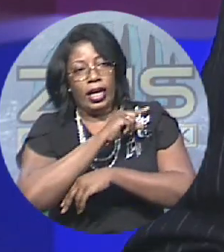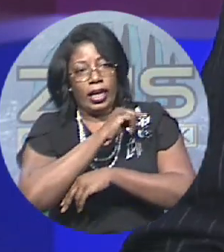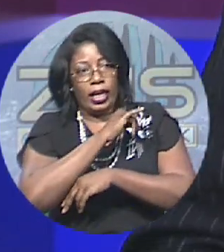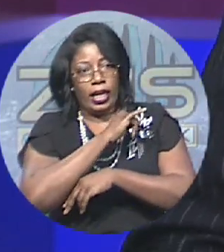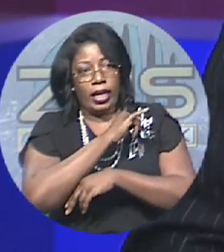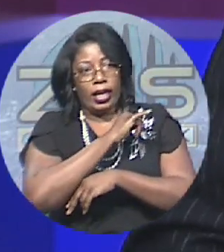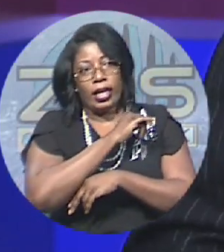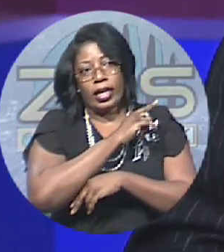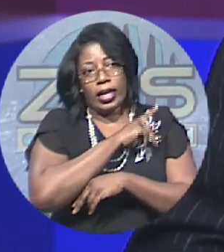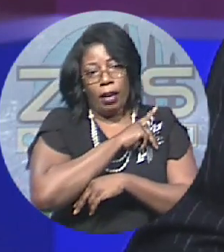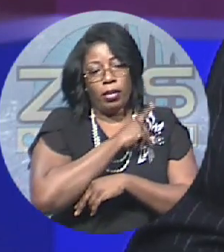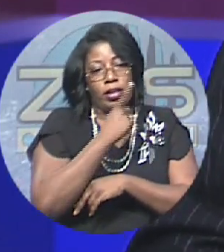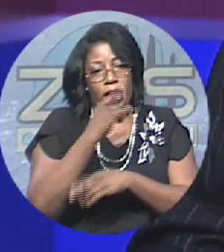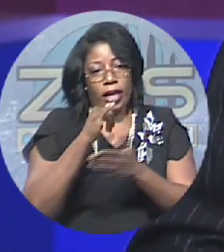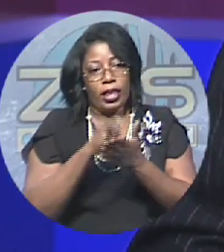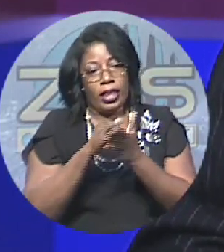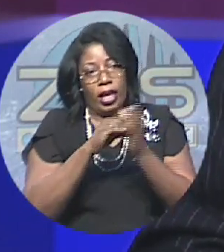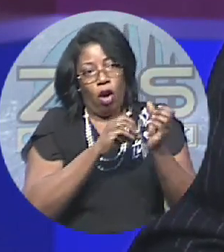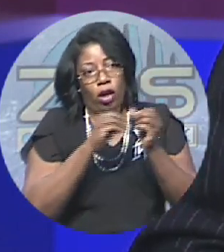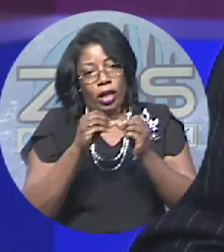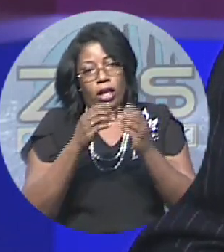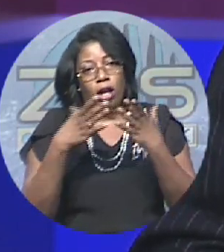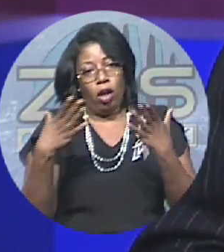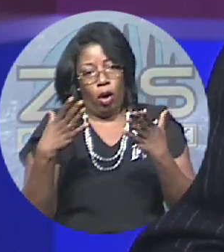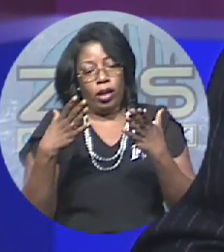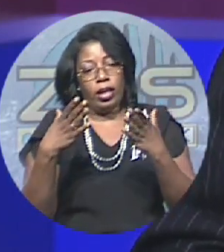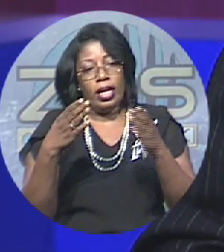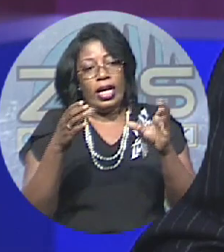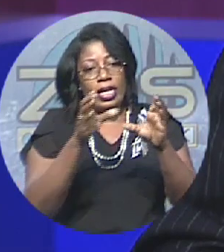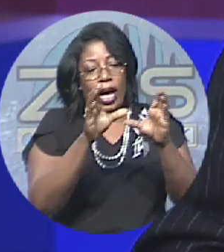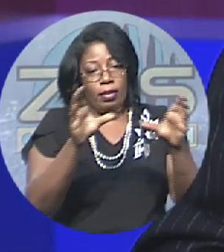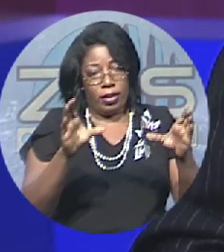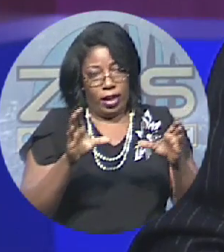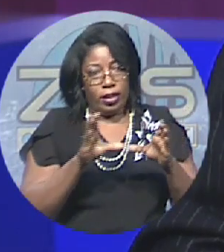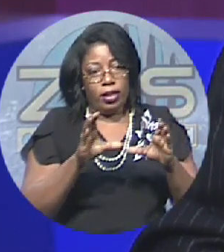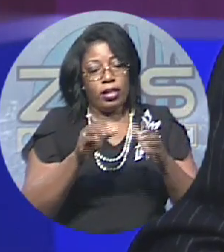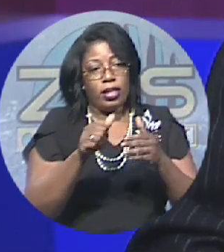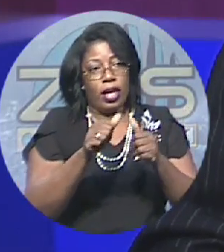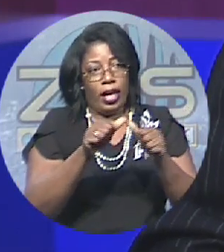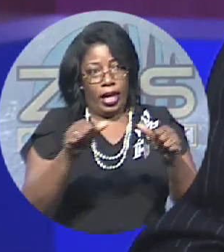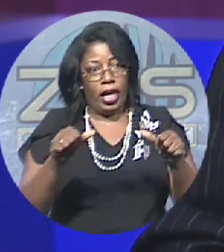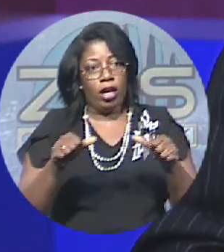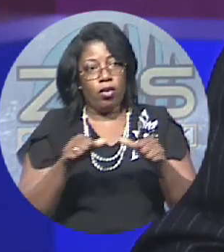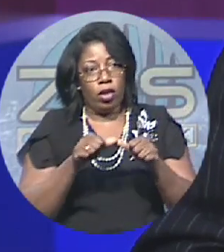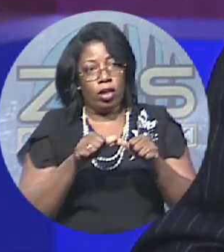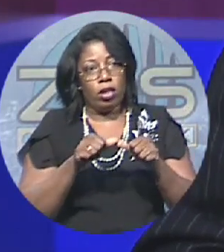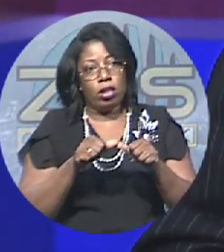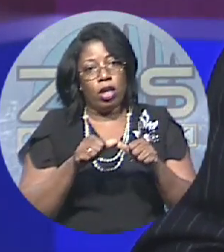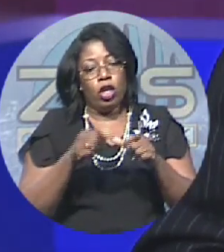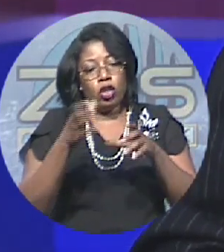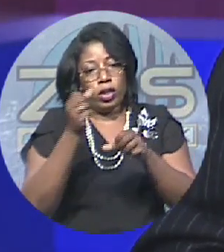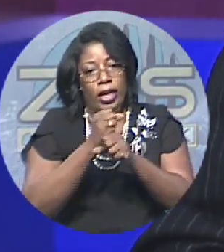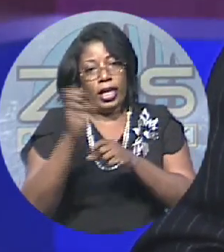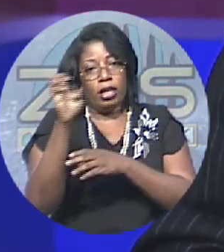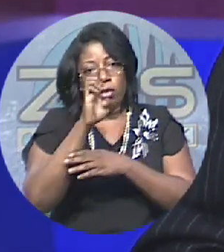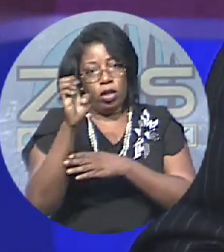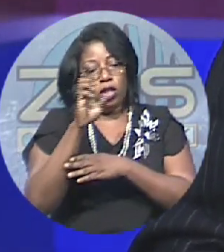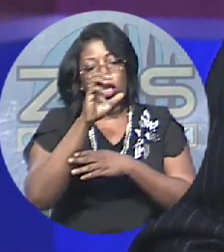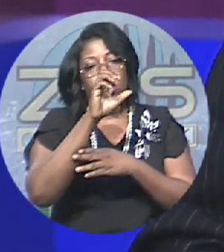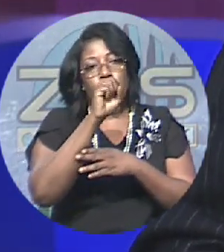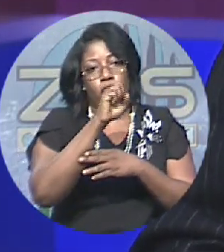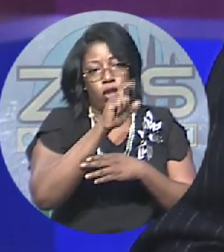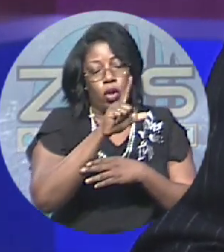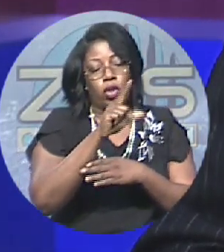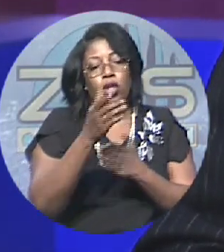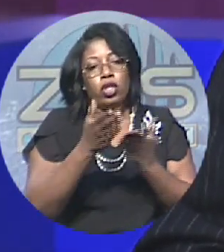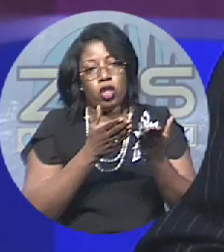said Puddle Bethel is organizing a number of command centers for those in the various settlements to receive emergency social services